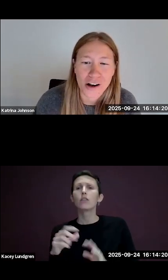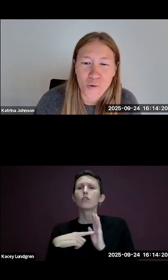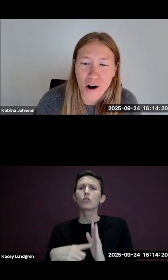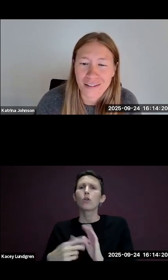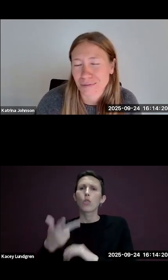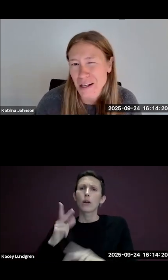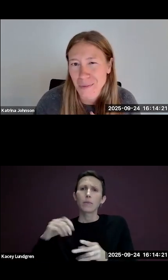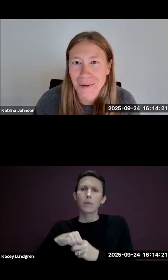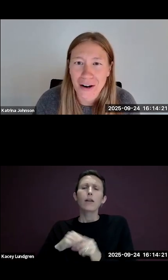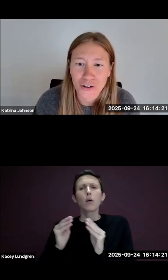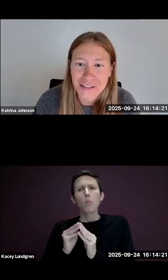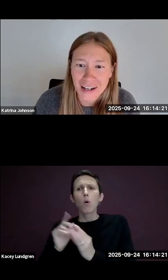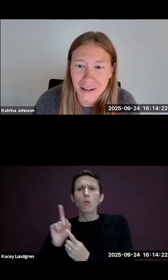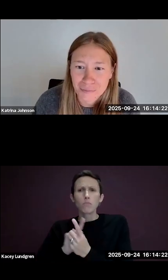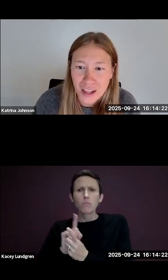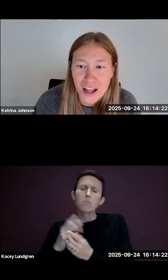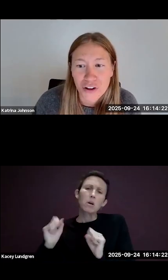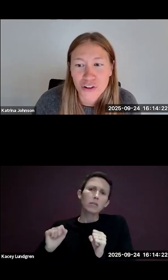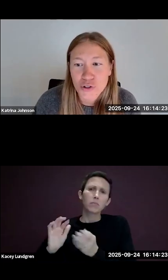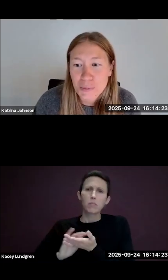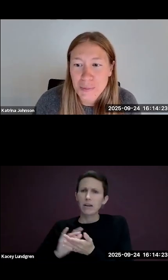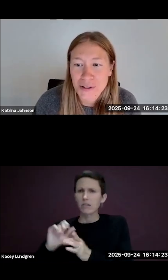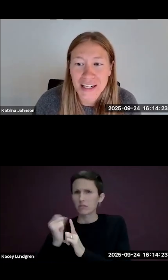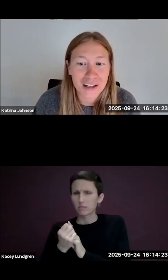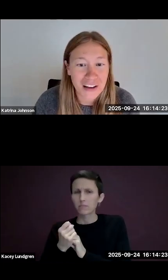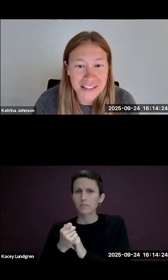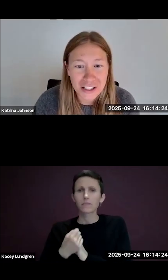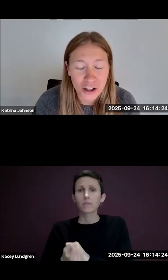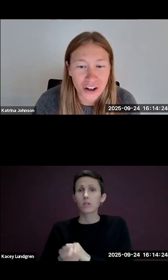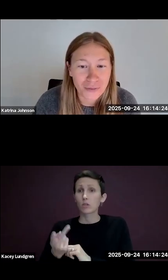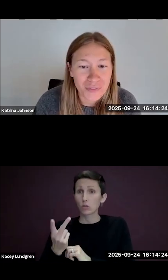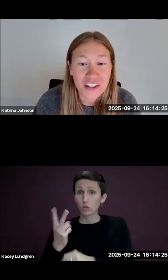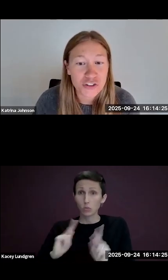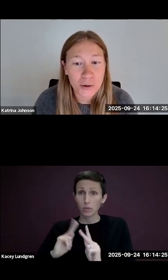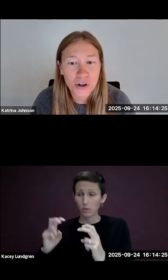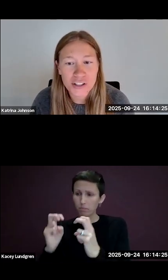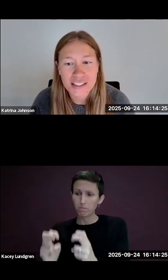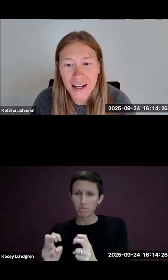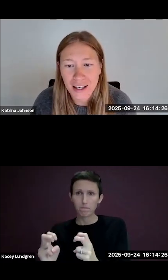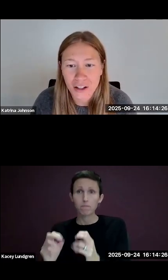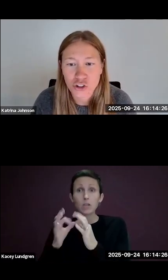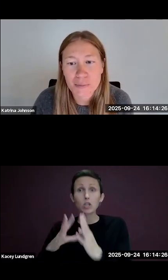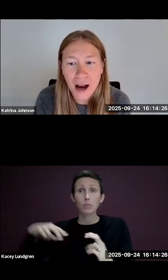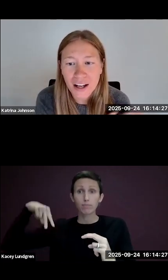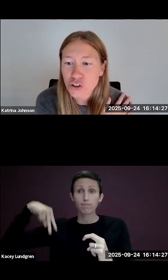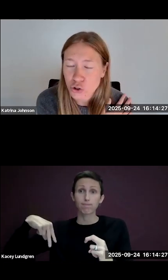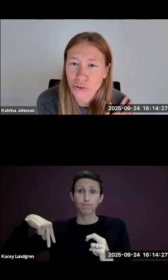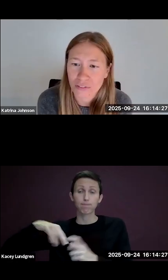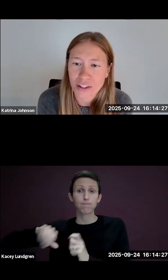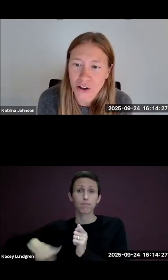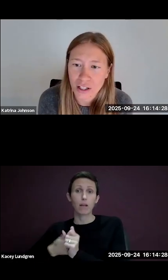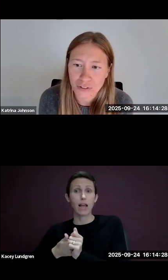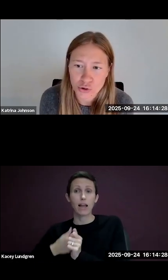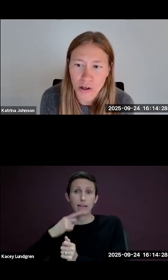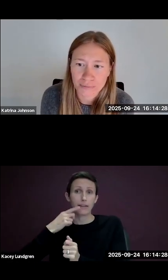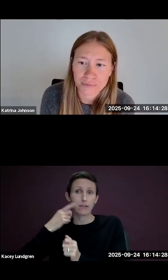intimate one-on-one, possibly a medical setting. There are two people sitting facing each other, and the interpreter is standing just behind the shoulder